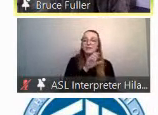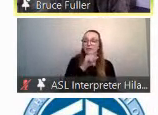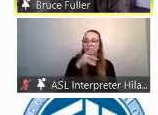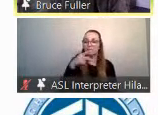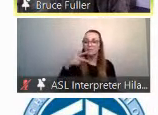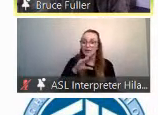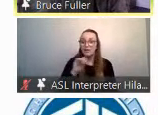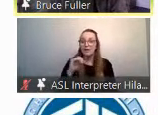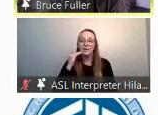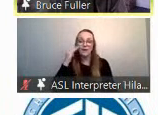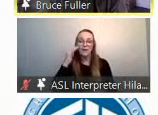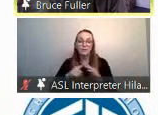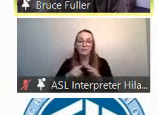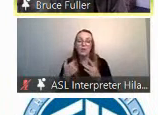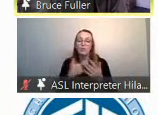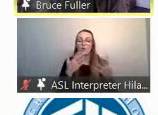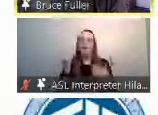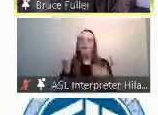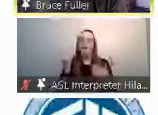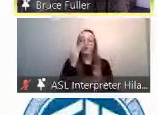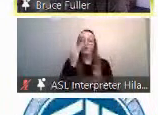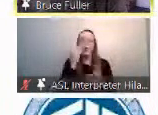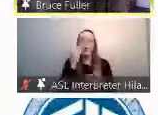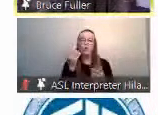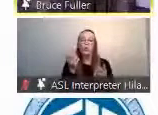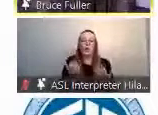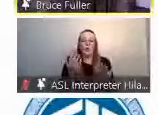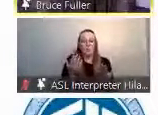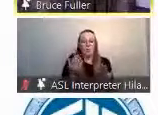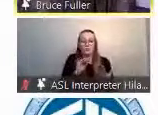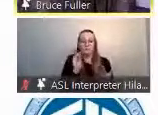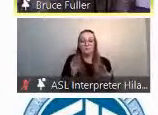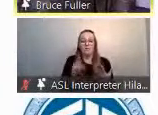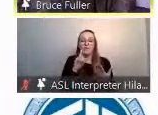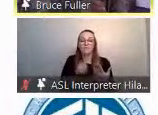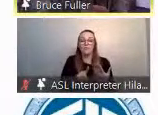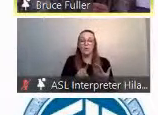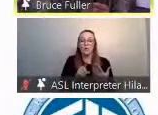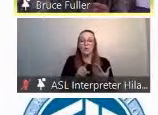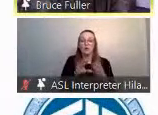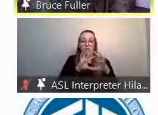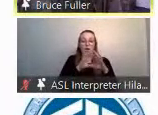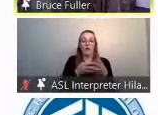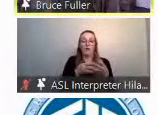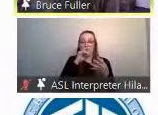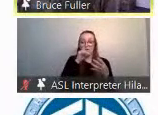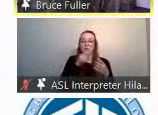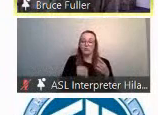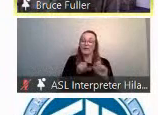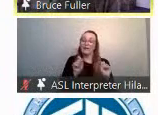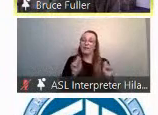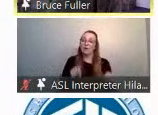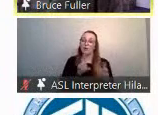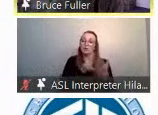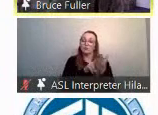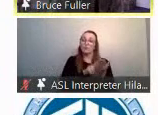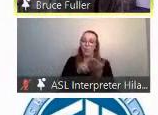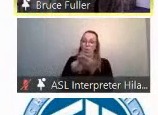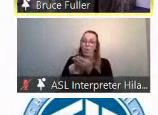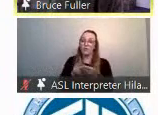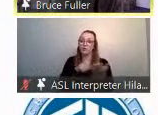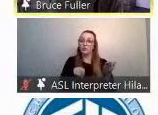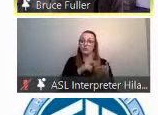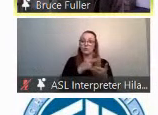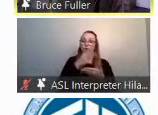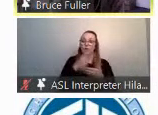of 3 and 4s who are eligible are actually enrolling in those 2 programs. So these are more specific drill downs that we'll